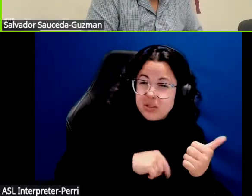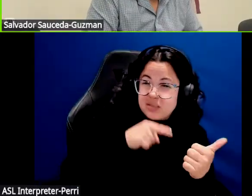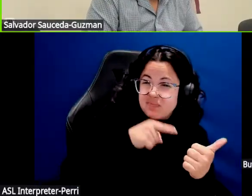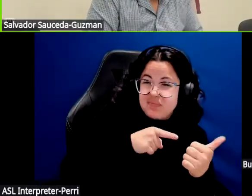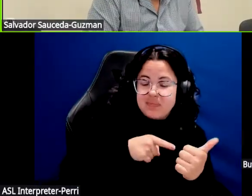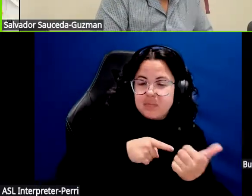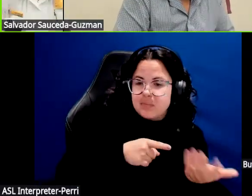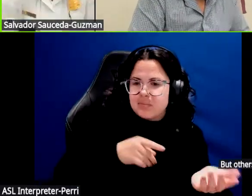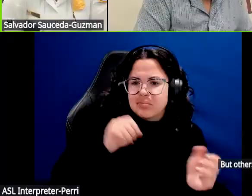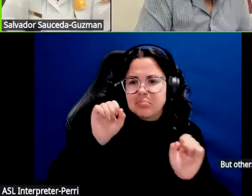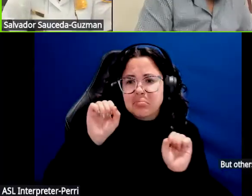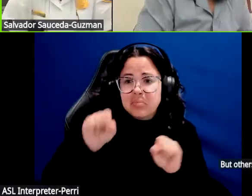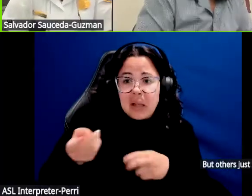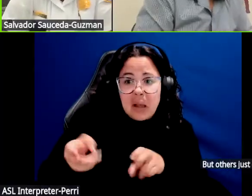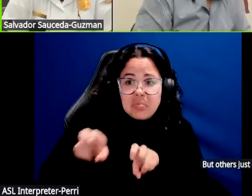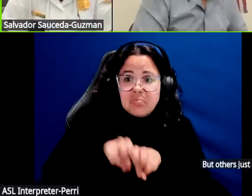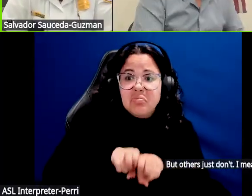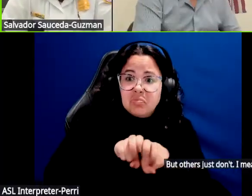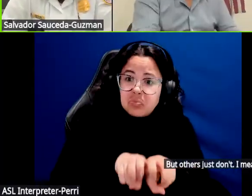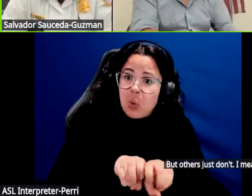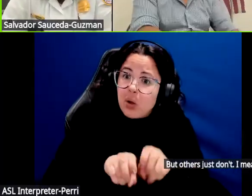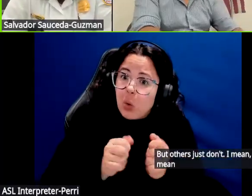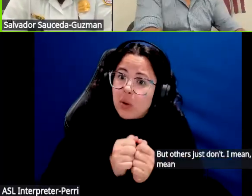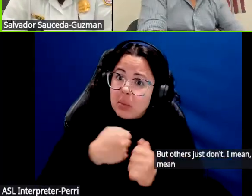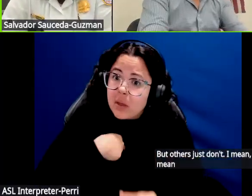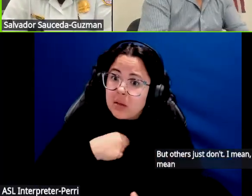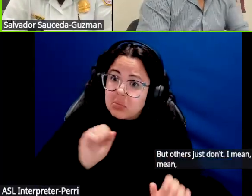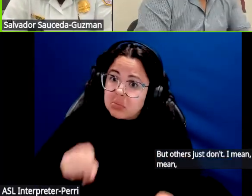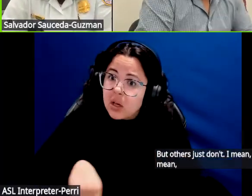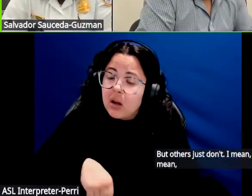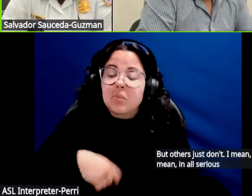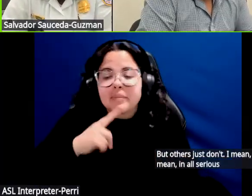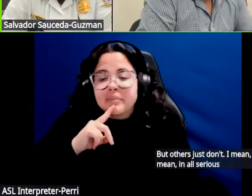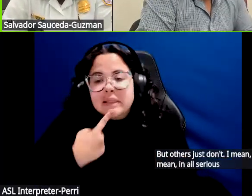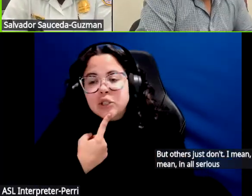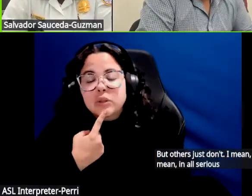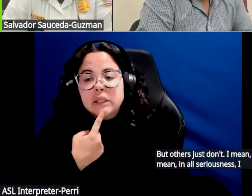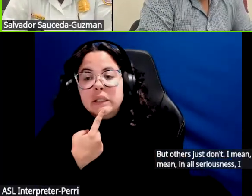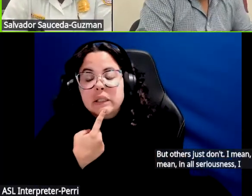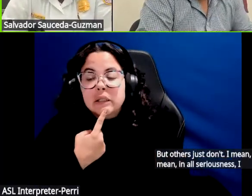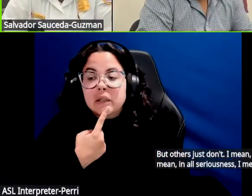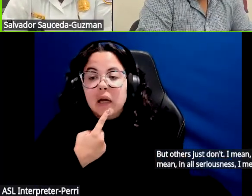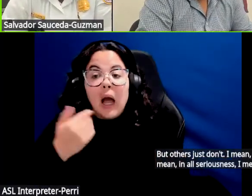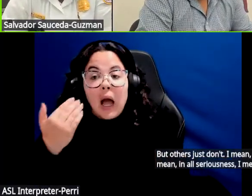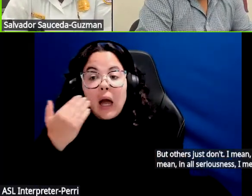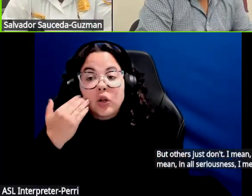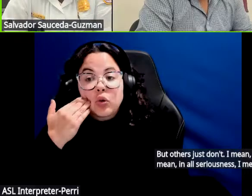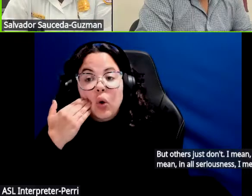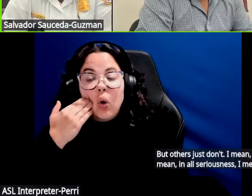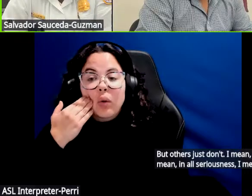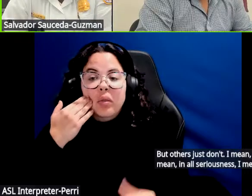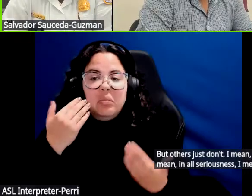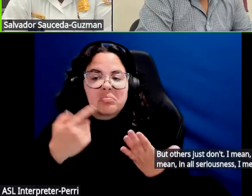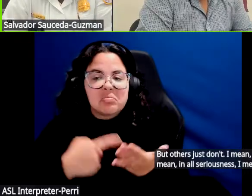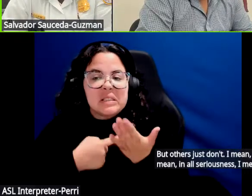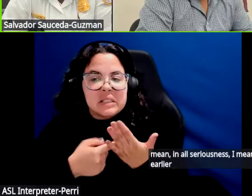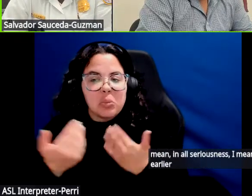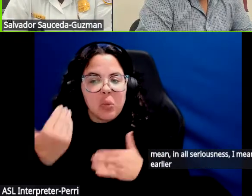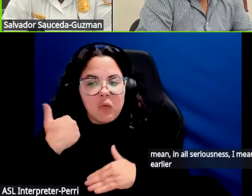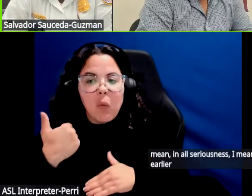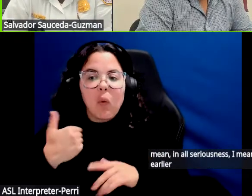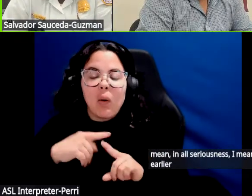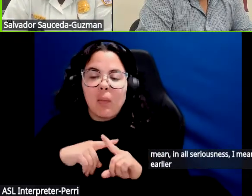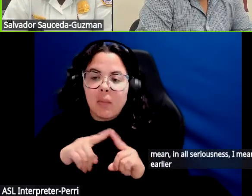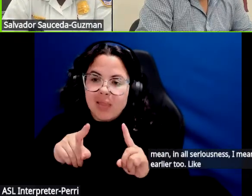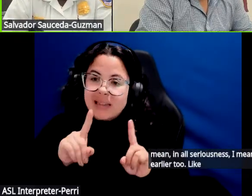they can always come take a ride along with me. I mean, in all seriousness, I mean, I know Commissioner Rhodes brought it up earlier too, like